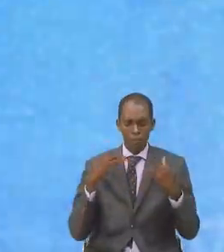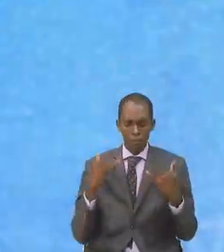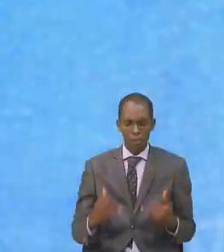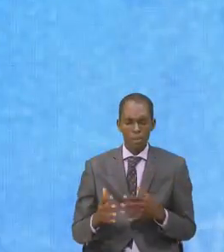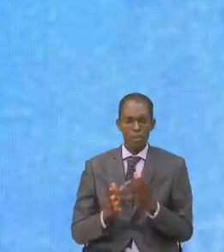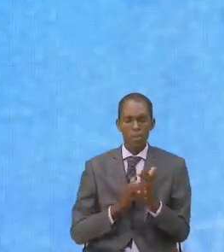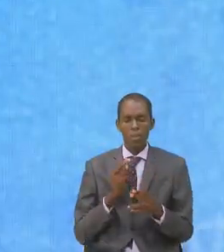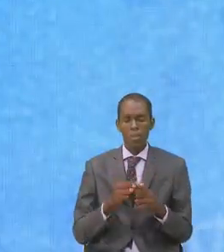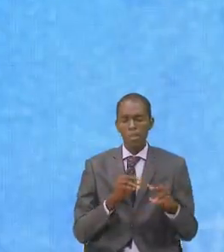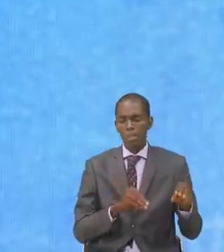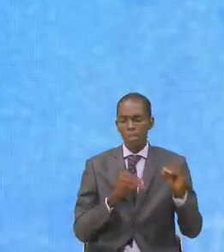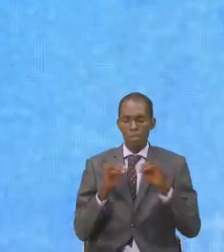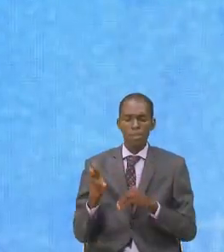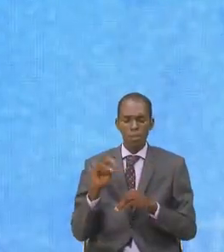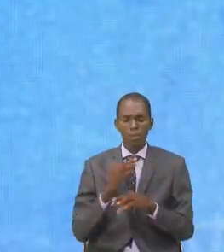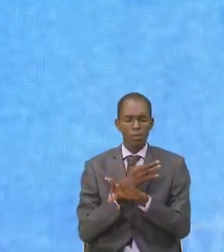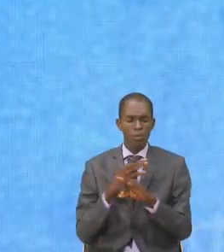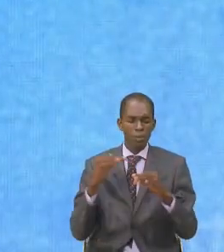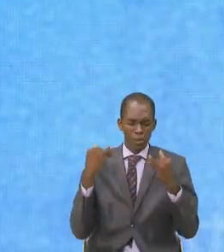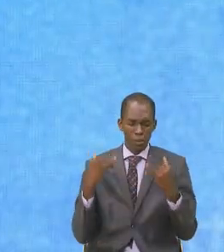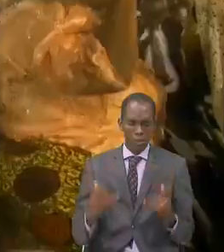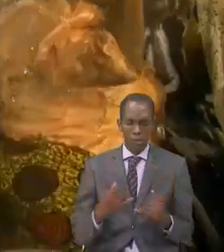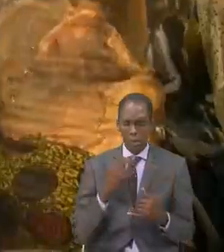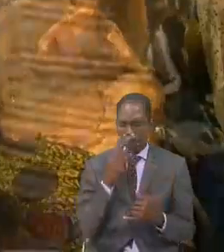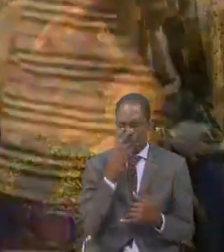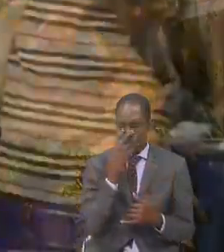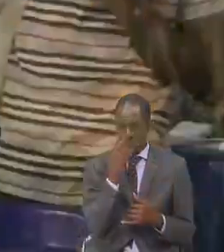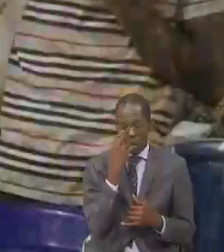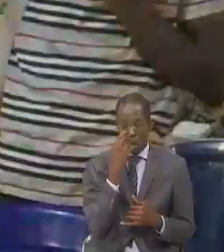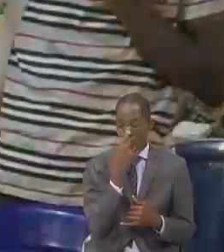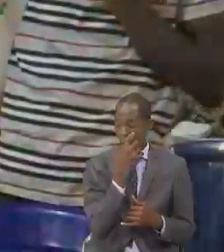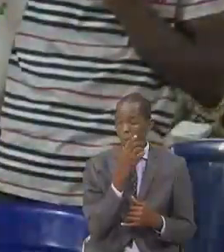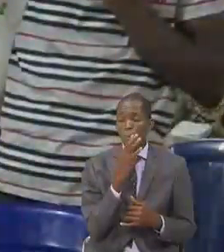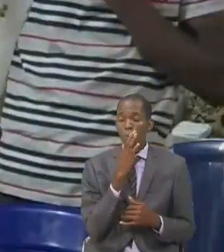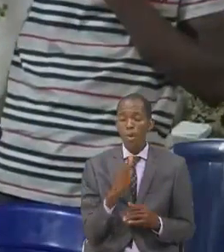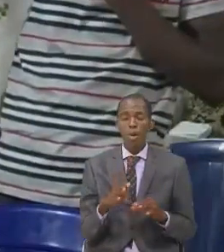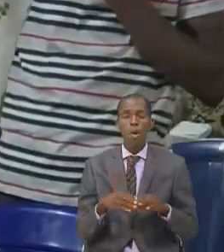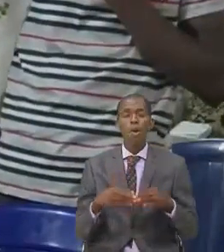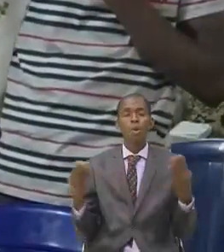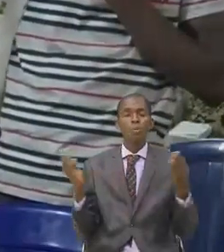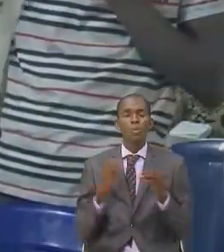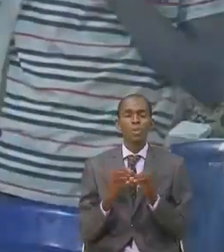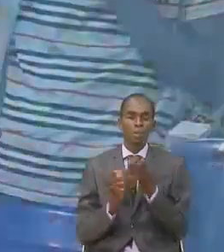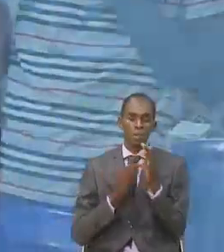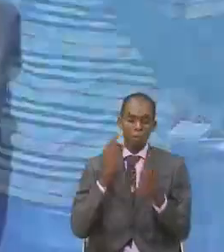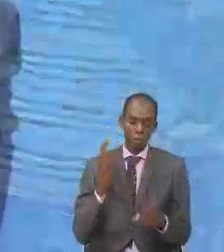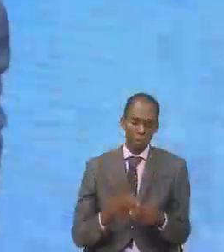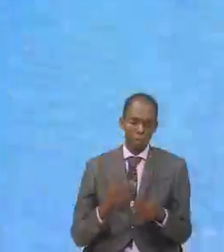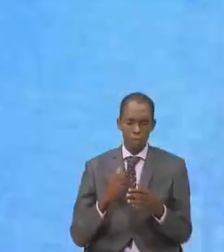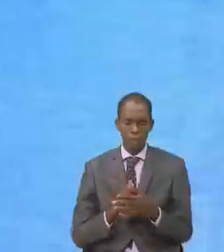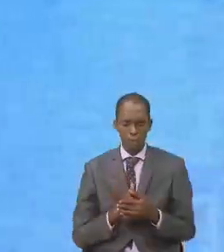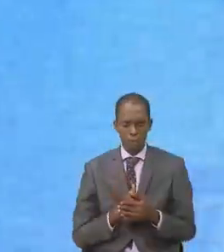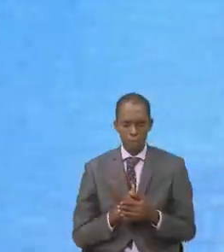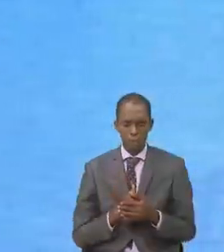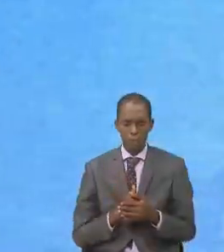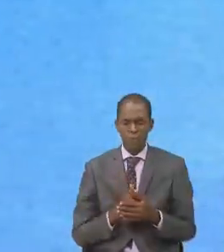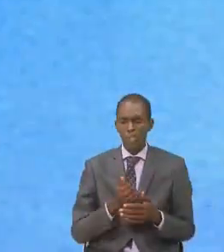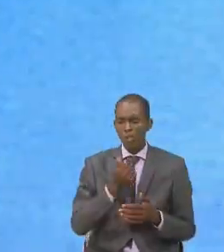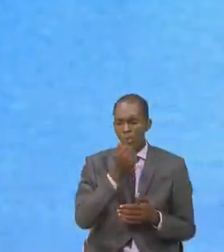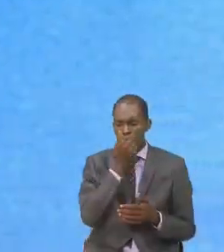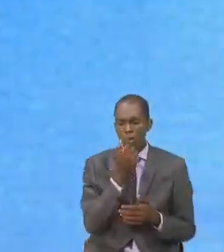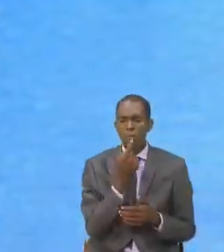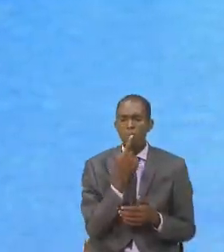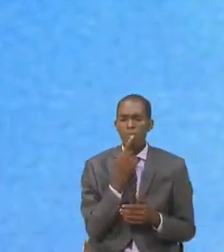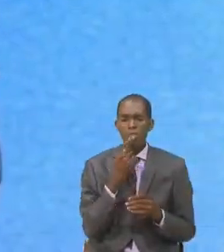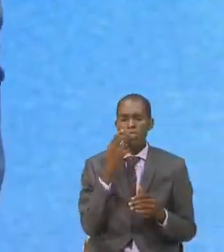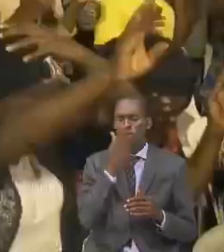now. Heal them now. Set them free now. Blind eyes be opened